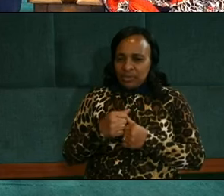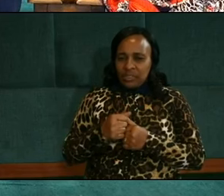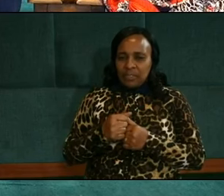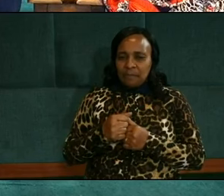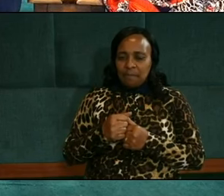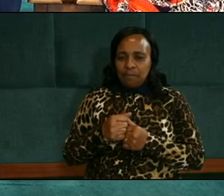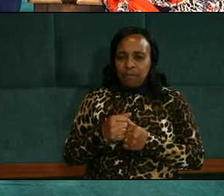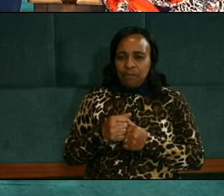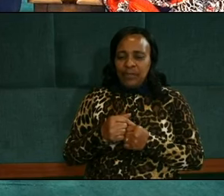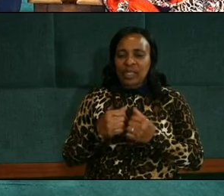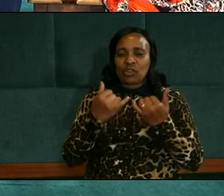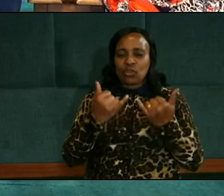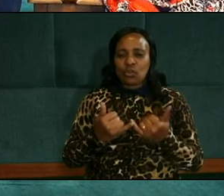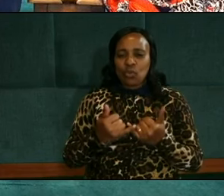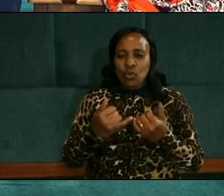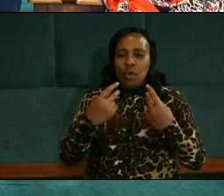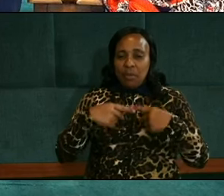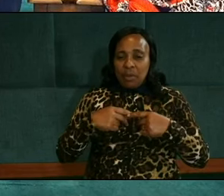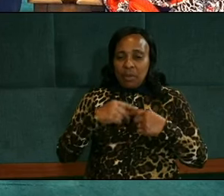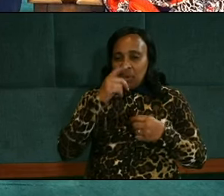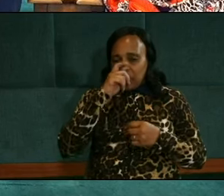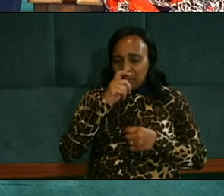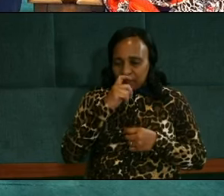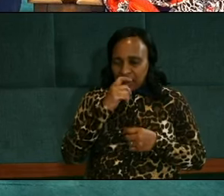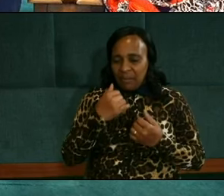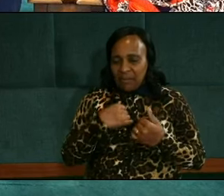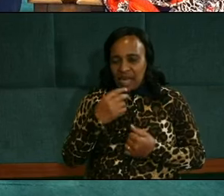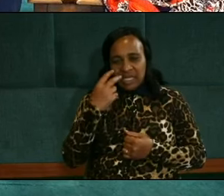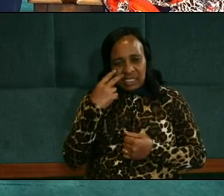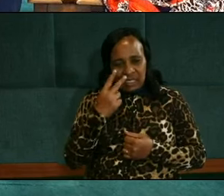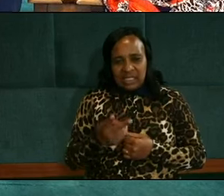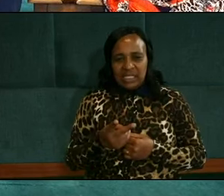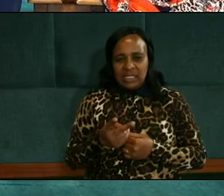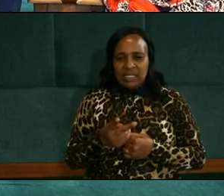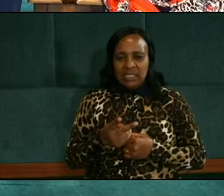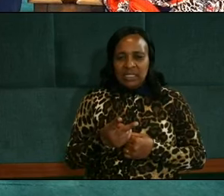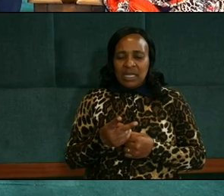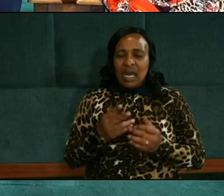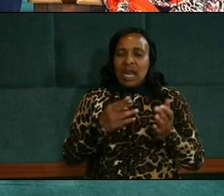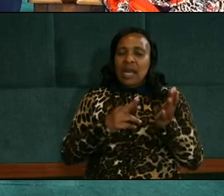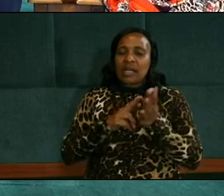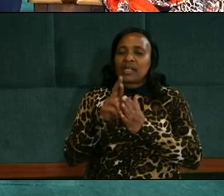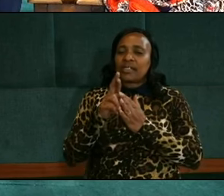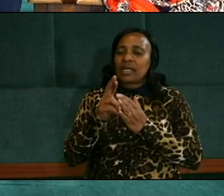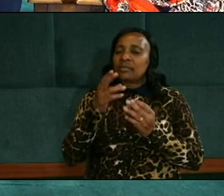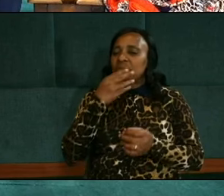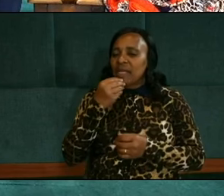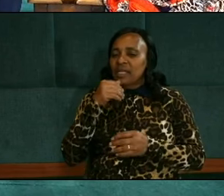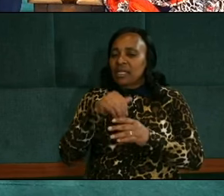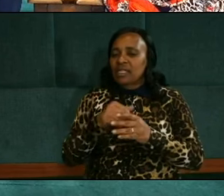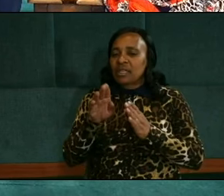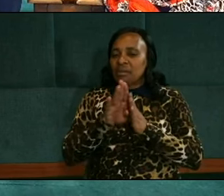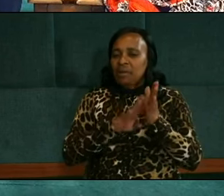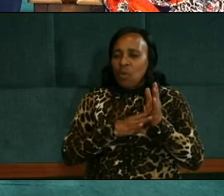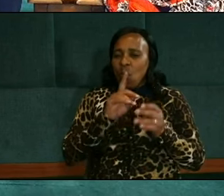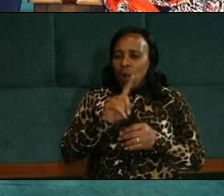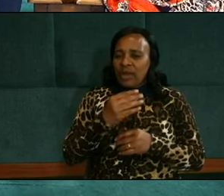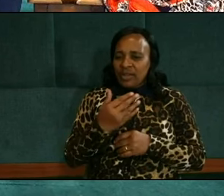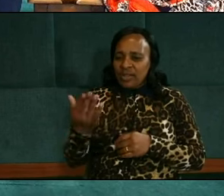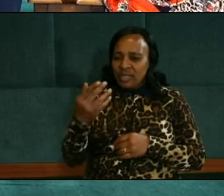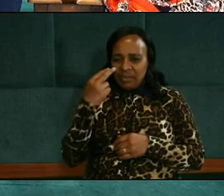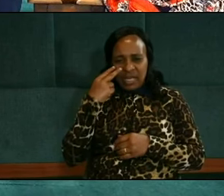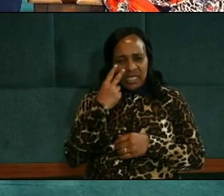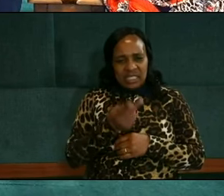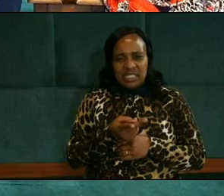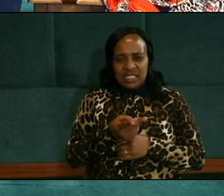have nothing to be jealous about, yeah. I'd look at the richest men in the Bible. One thing I end up noticing